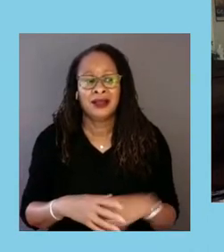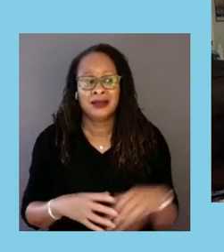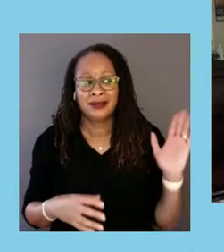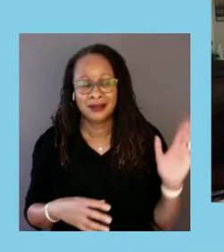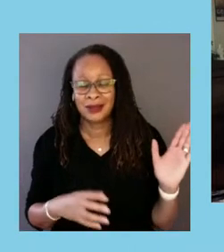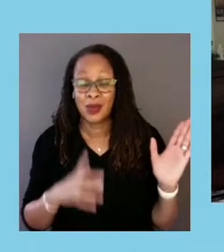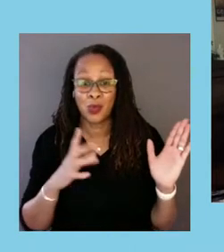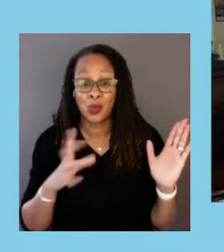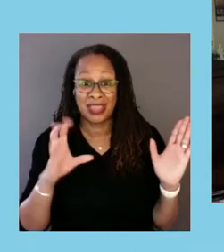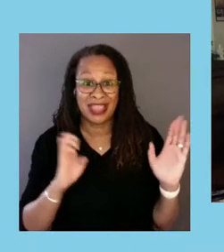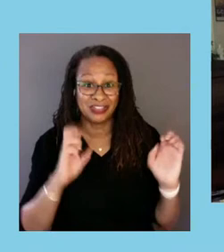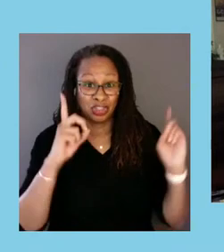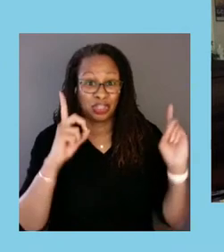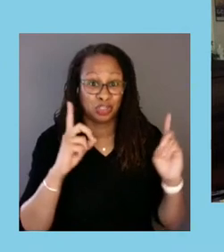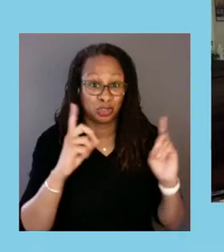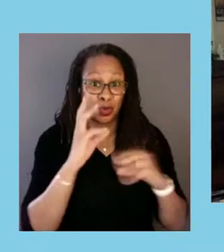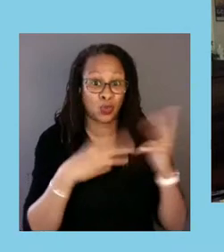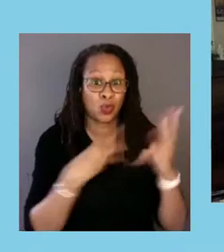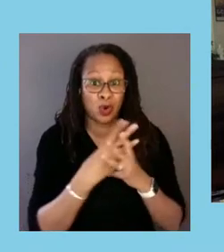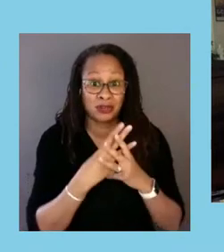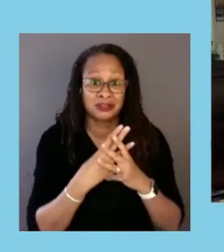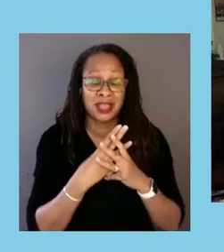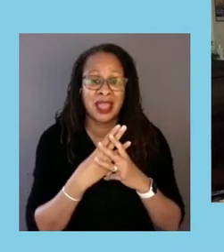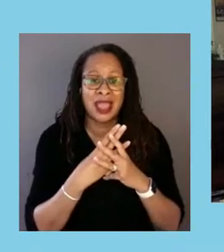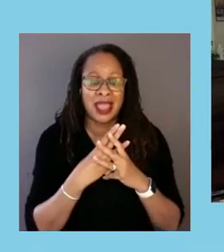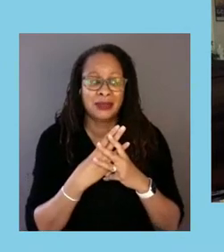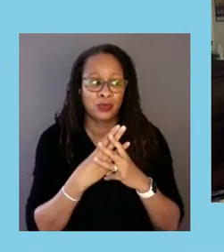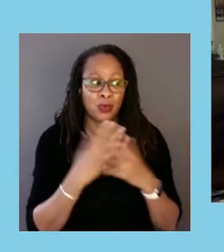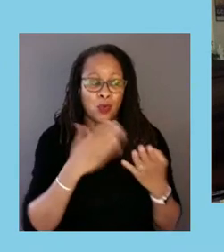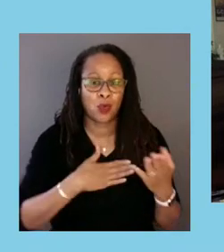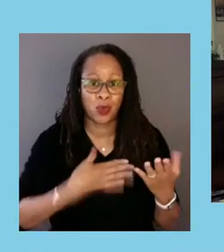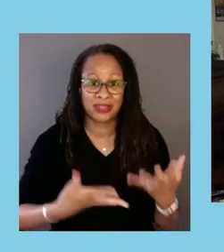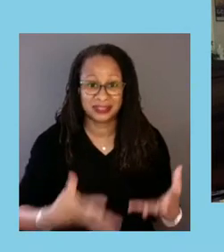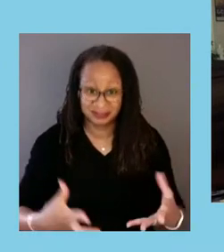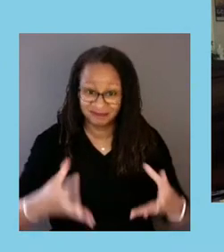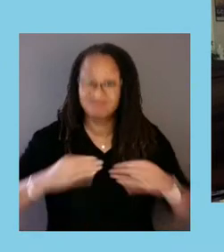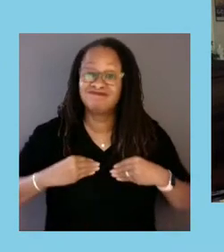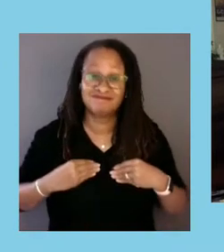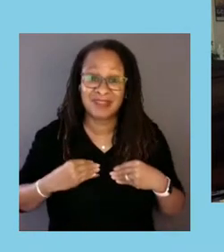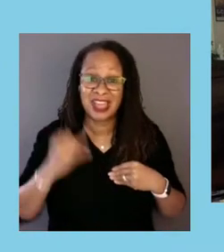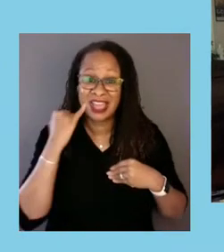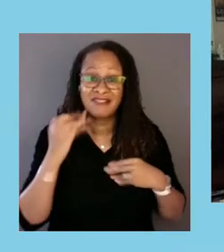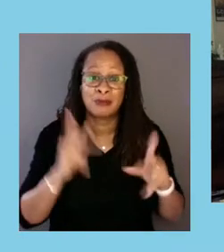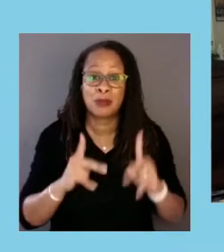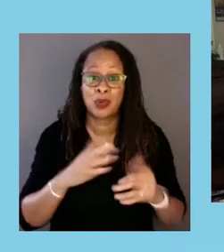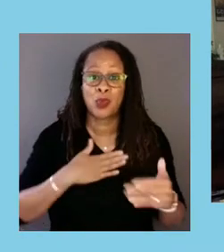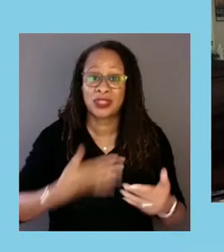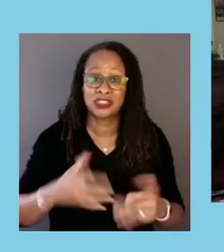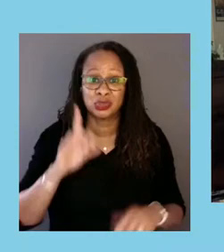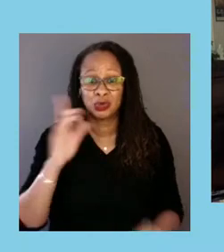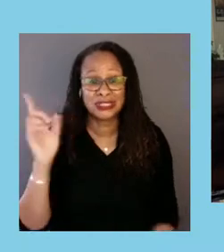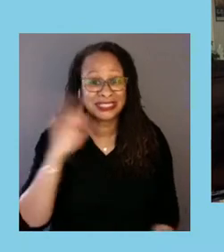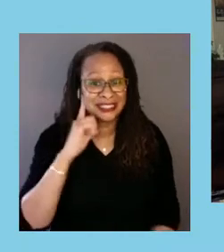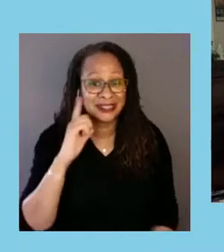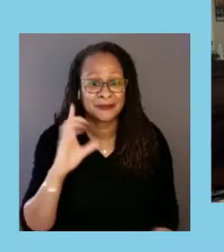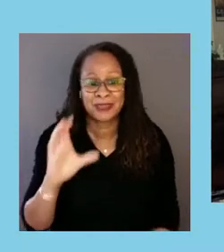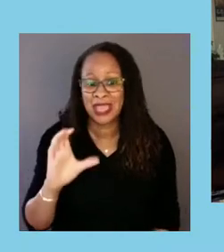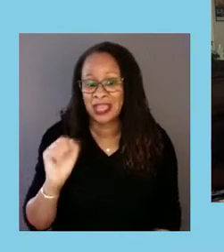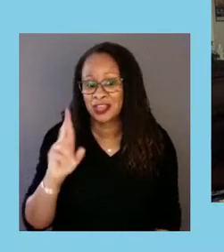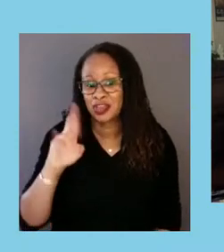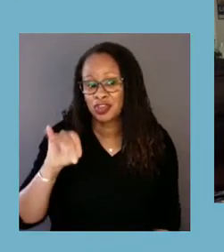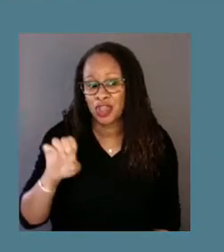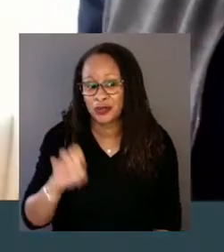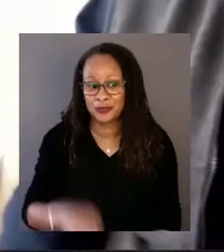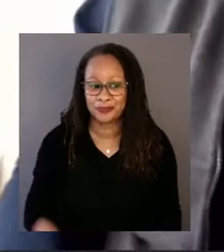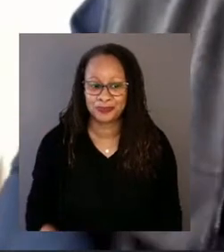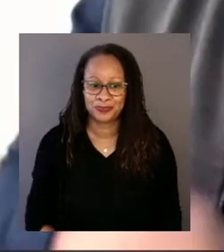if people are willing to listen. Carrie, I'm actually going to throw the next question to you because I brought it up earlier and your face lit up and